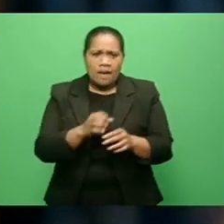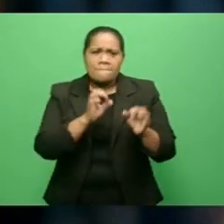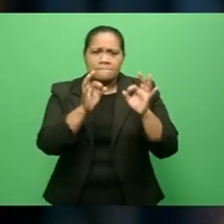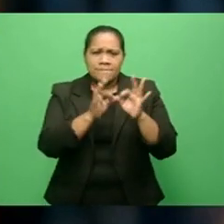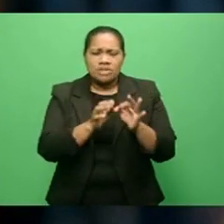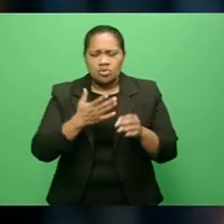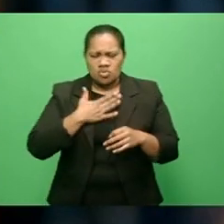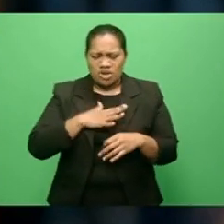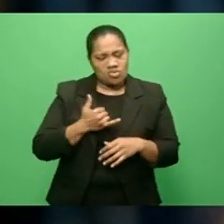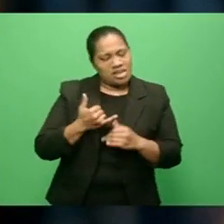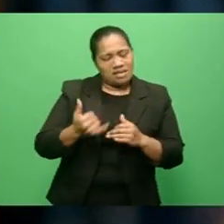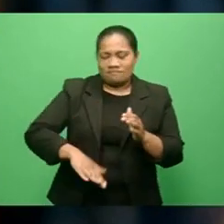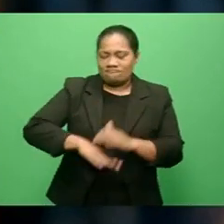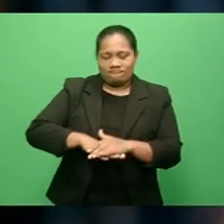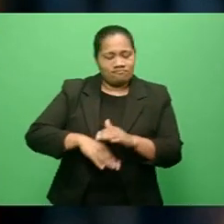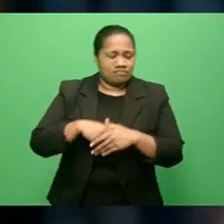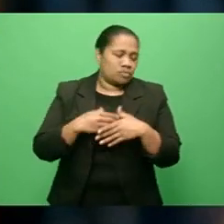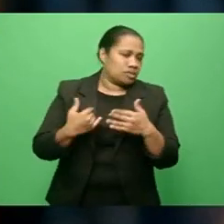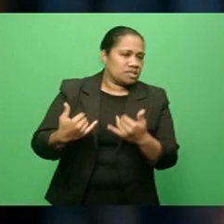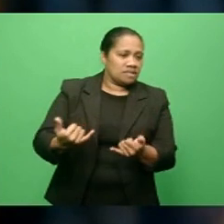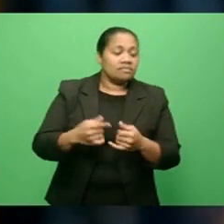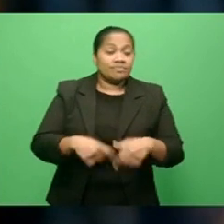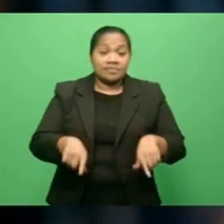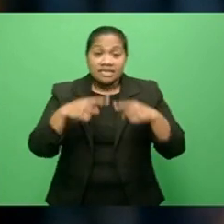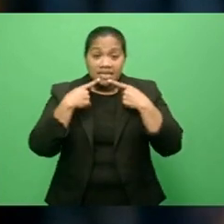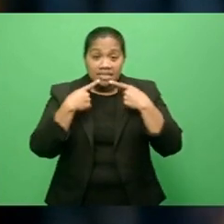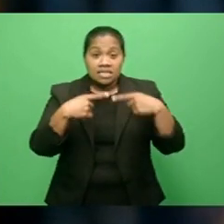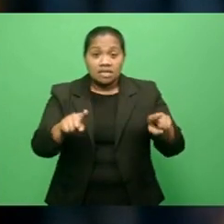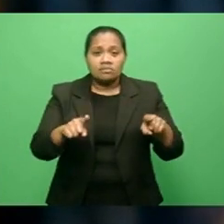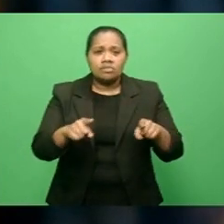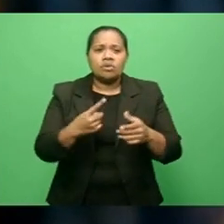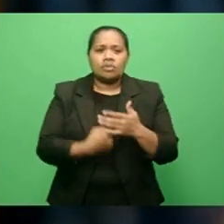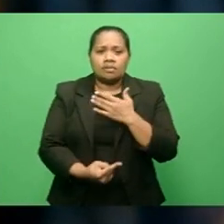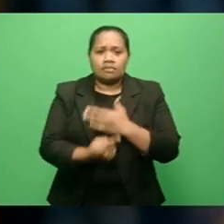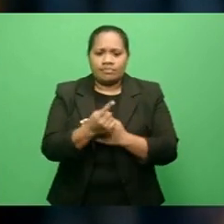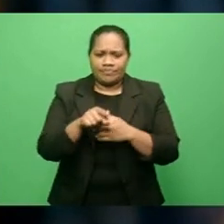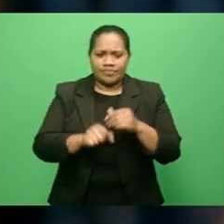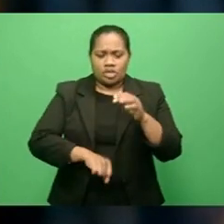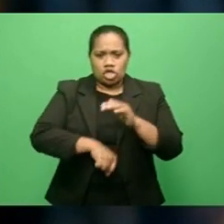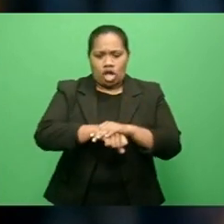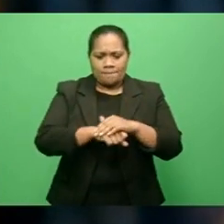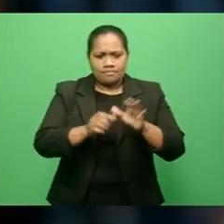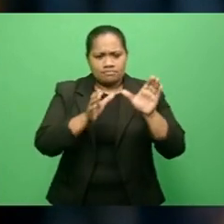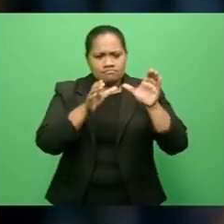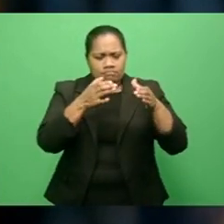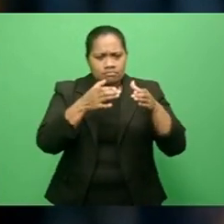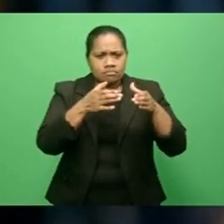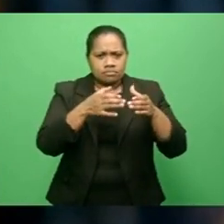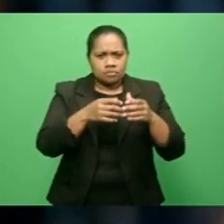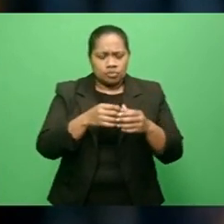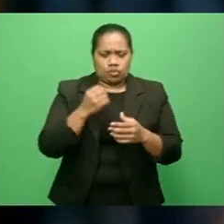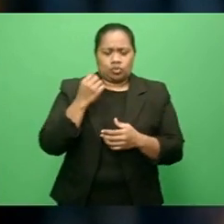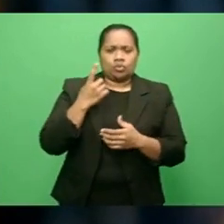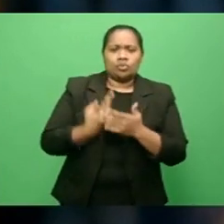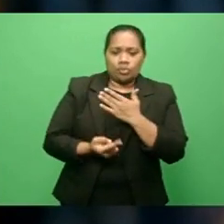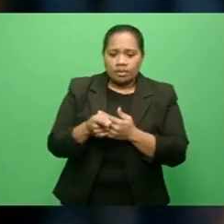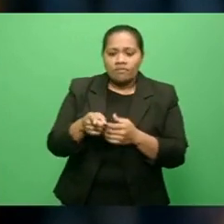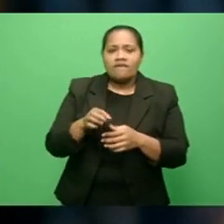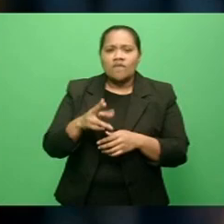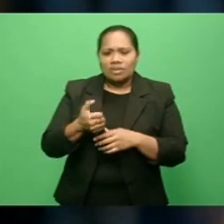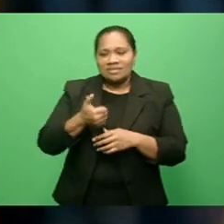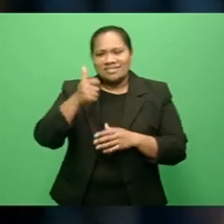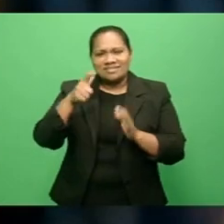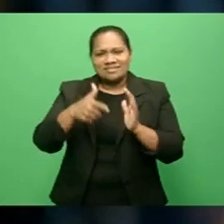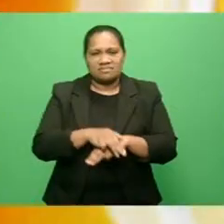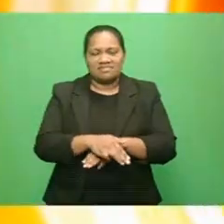football club immediately. The announcement has put Europe's top clubs on alert for a potential transfer of the 6-time World Player